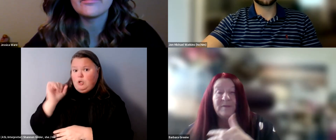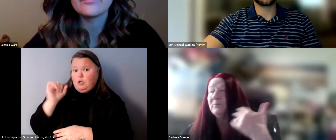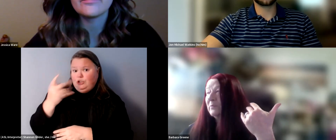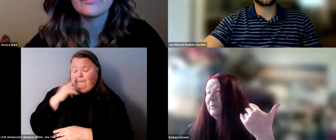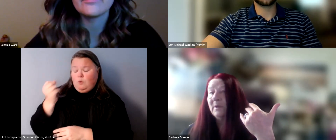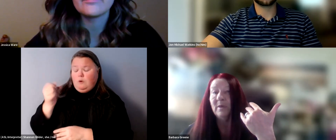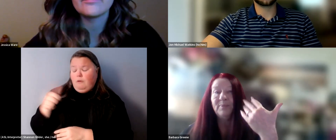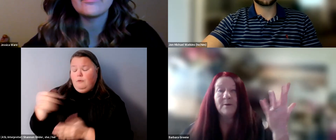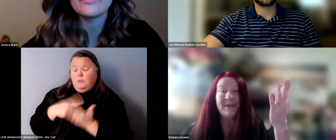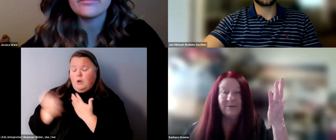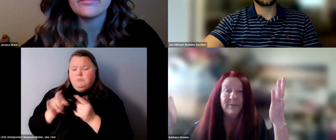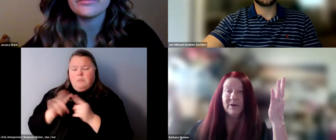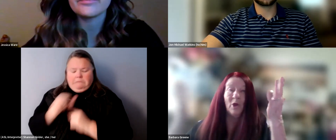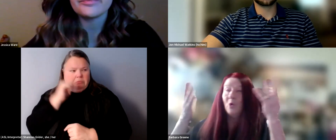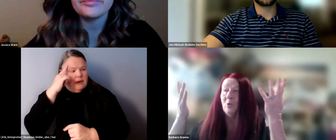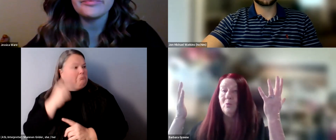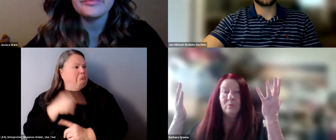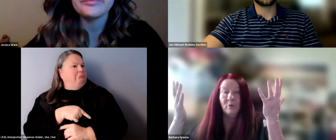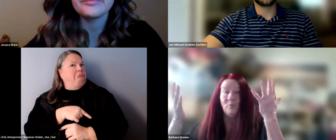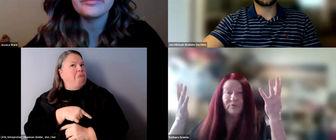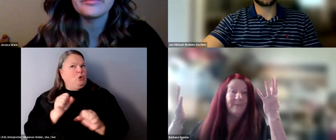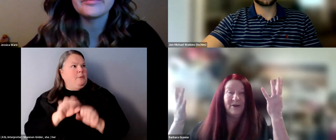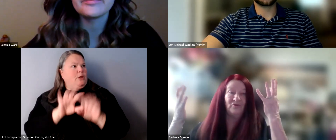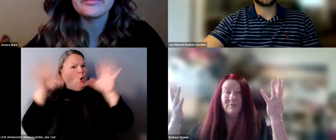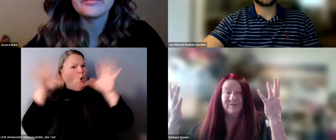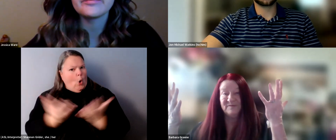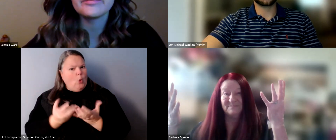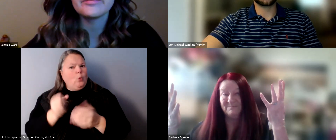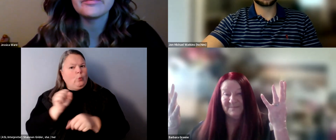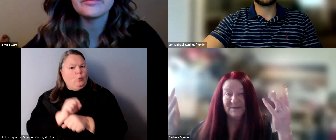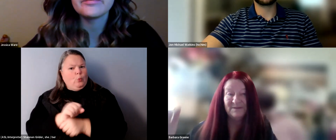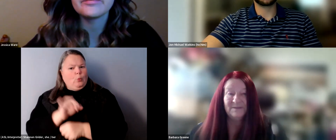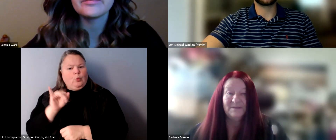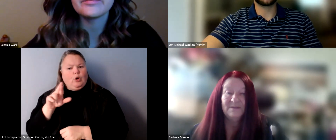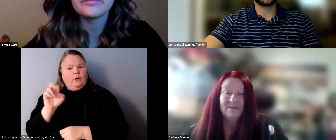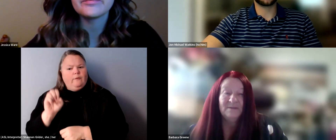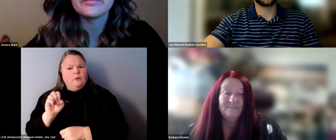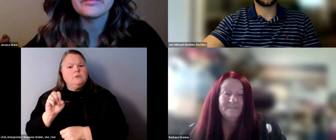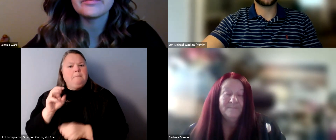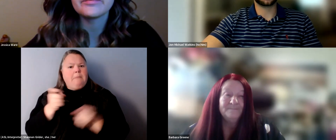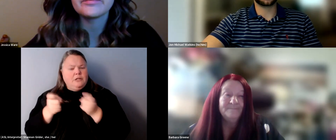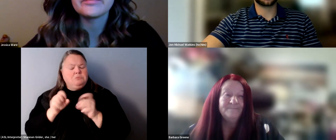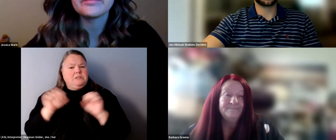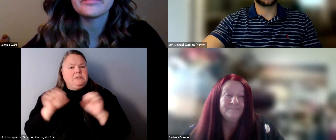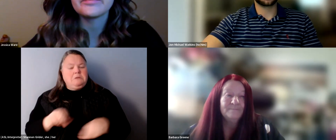We just never thought about it being a whole workforce management system.